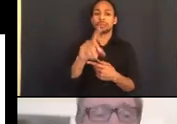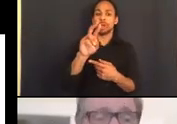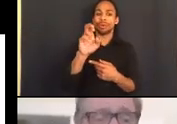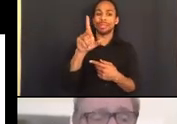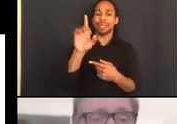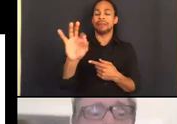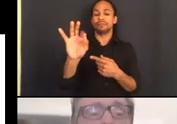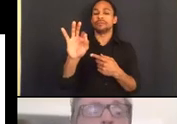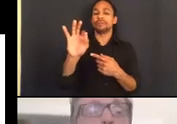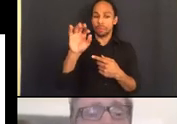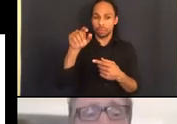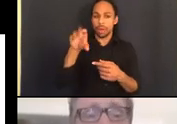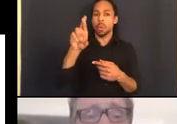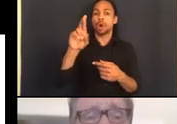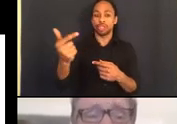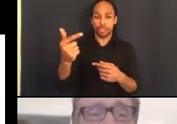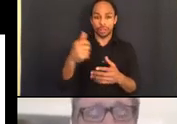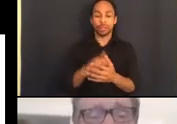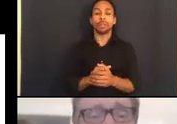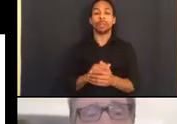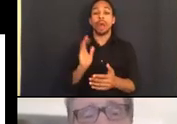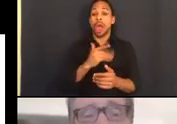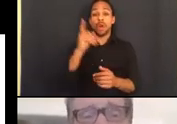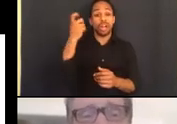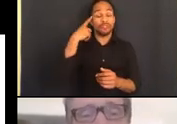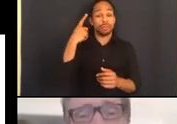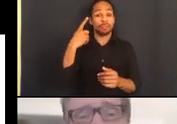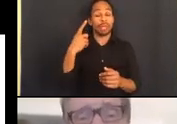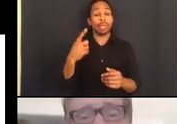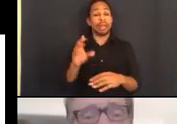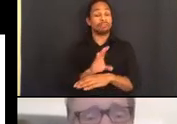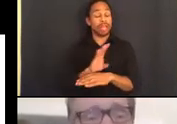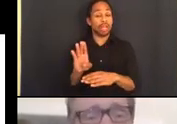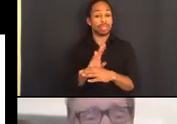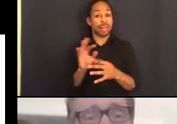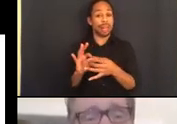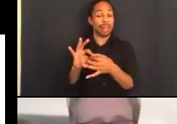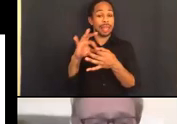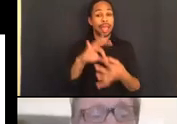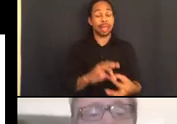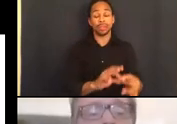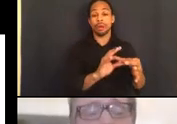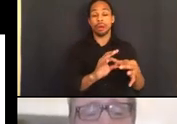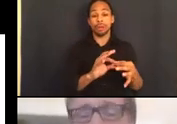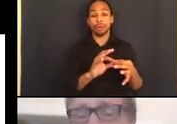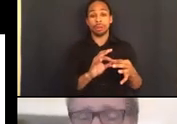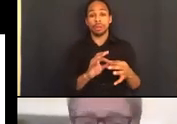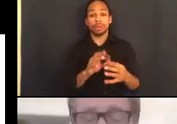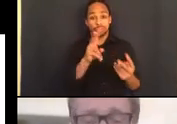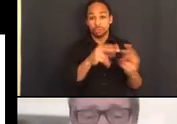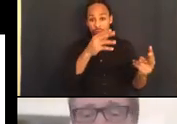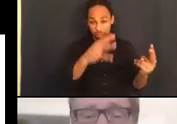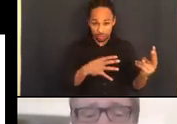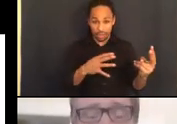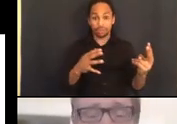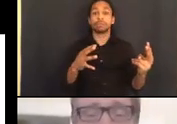today or tomorrow. Our government affairs liaison, Carol Tyson, and senior policy analyst, Marilyn Golden, have focused on transit